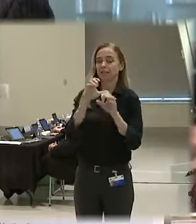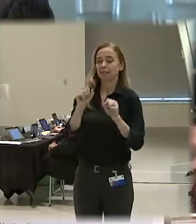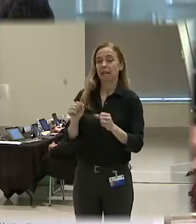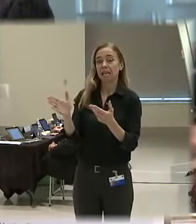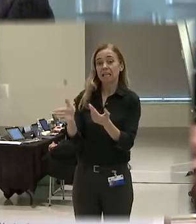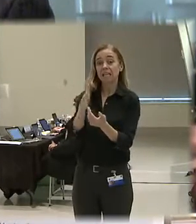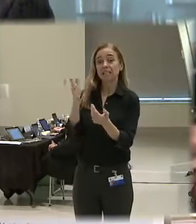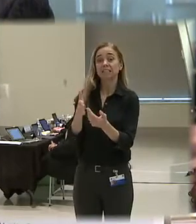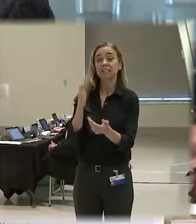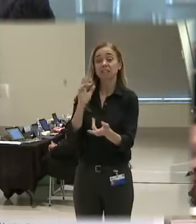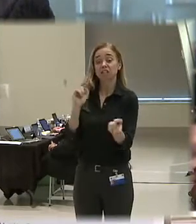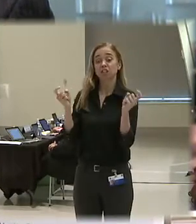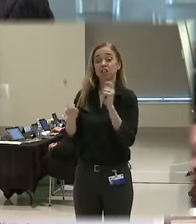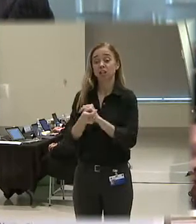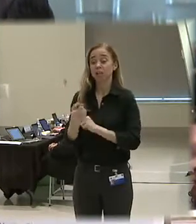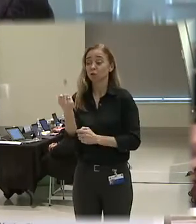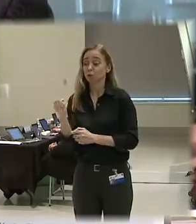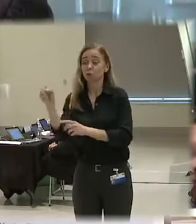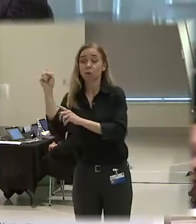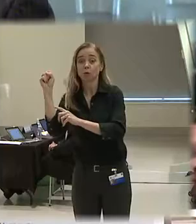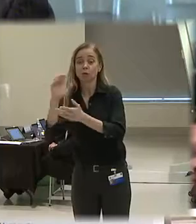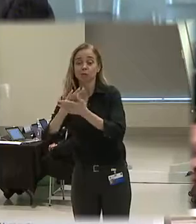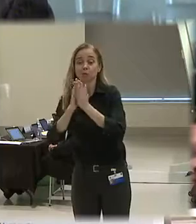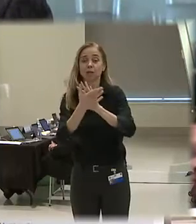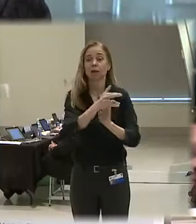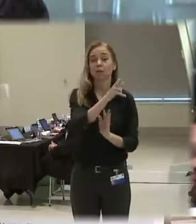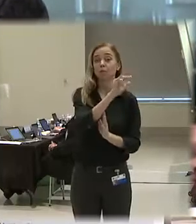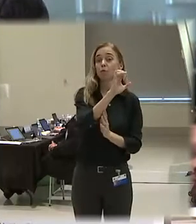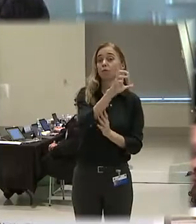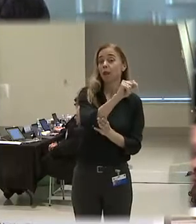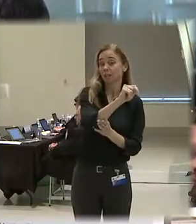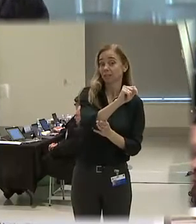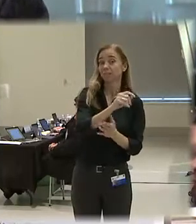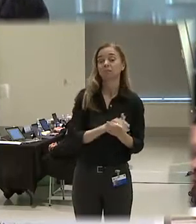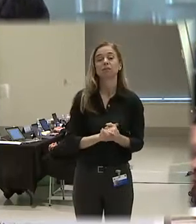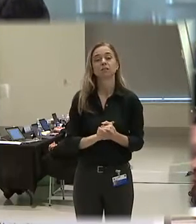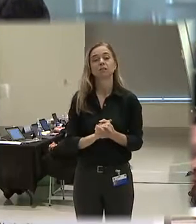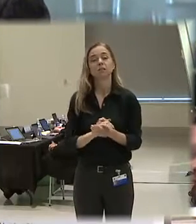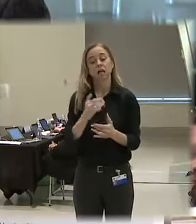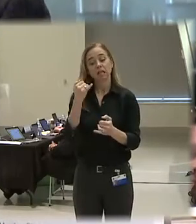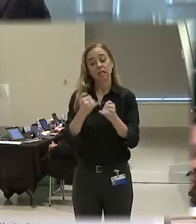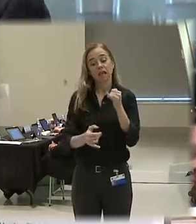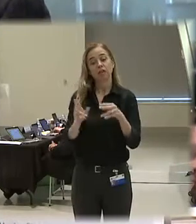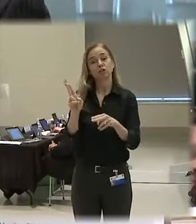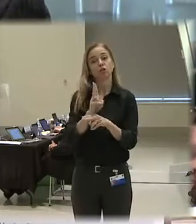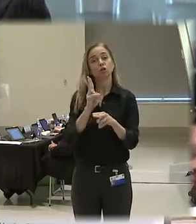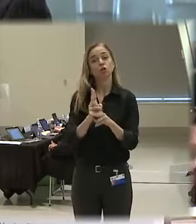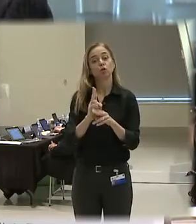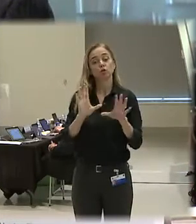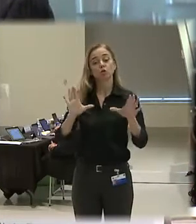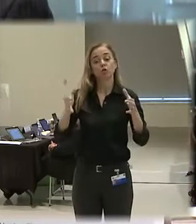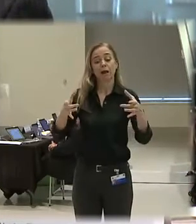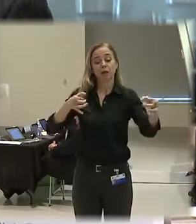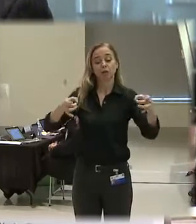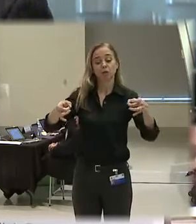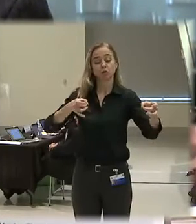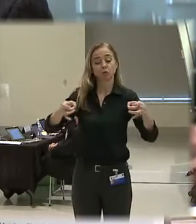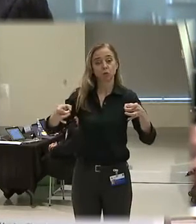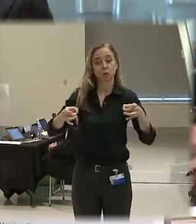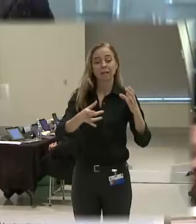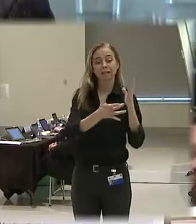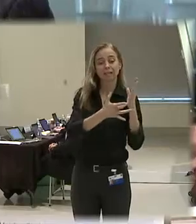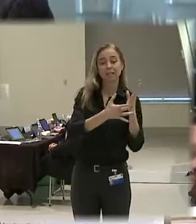turn a protest into a riot. Lastly, we used crowd control techniques and